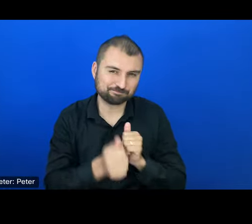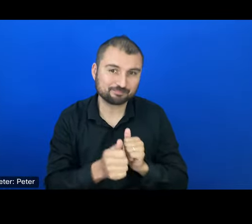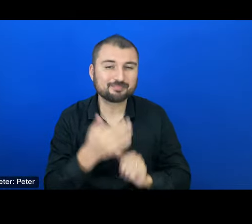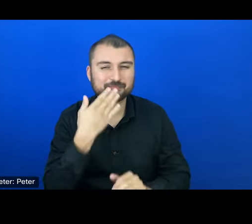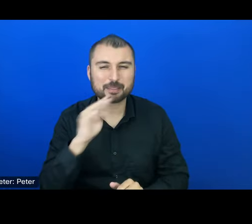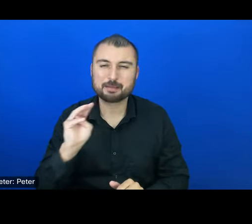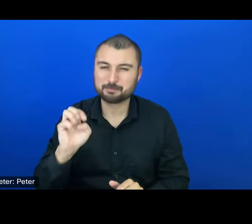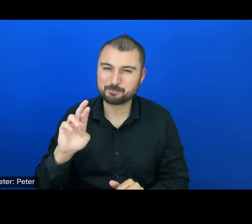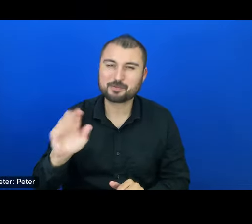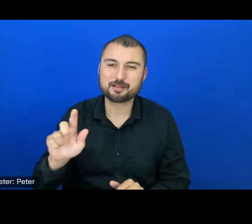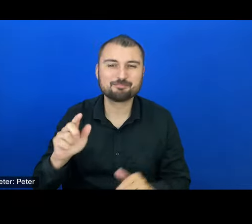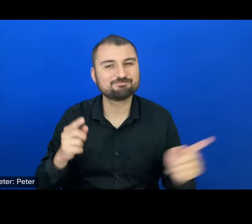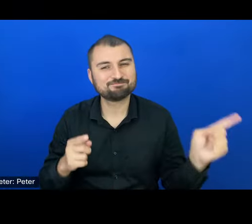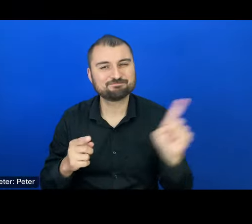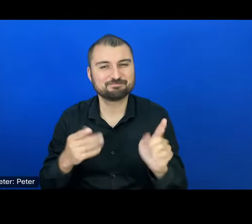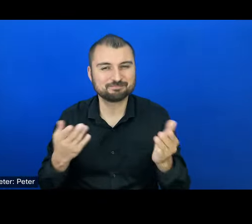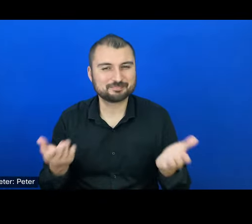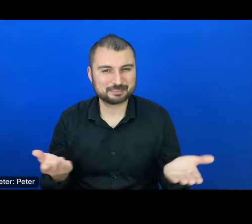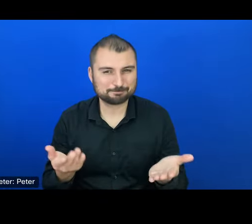Merle, for being here again. Thank you, committee.